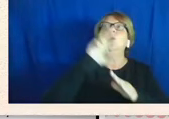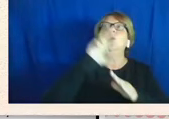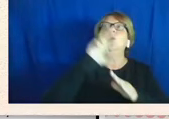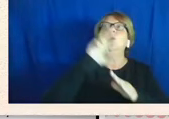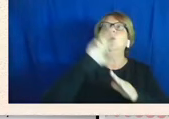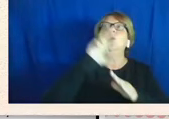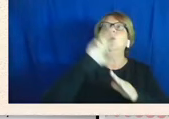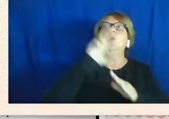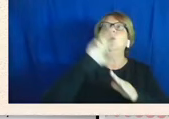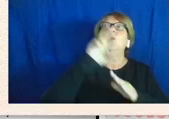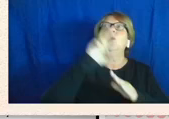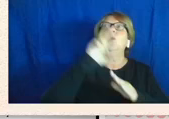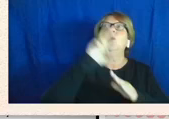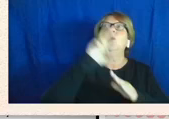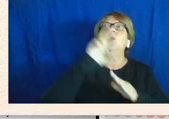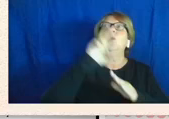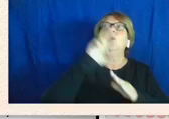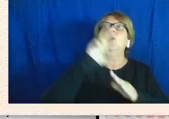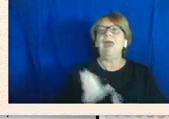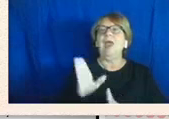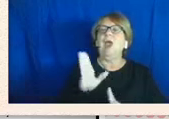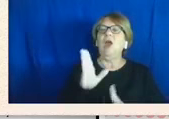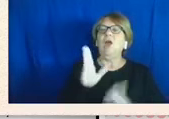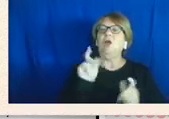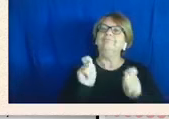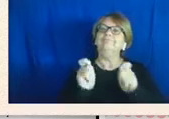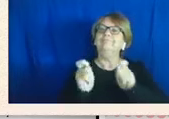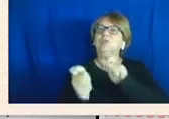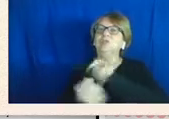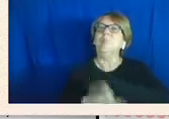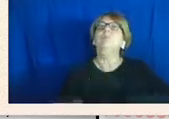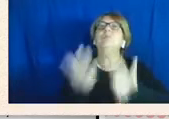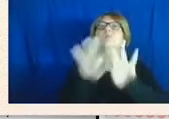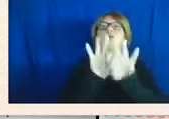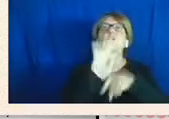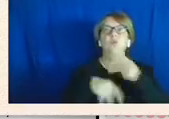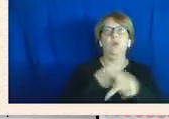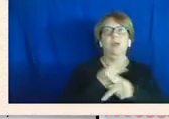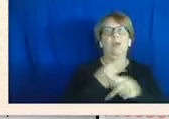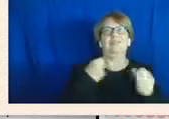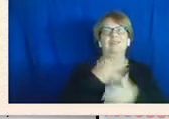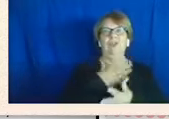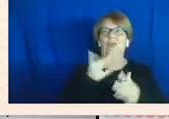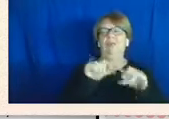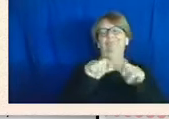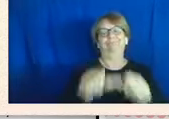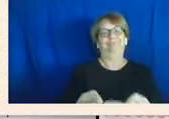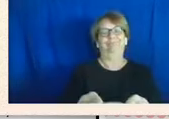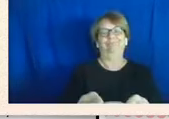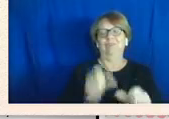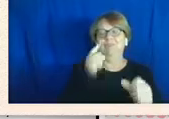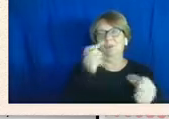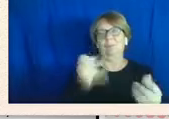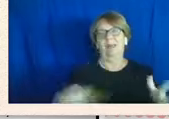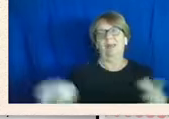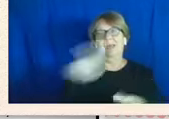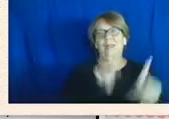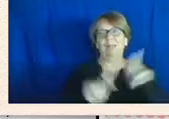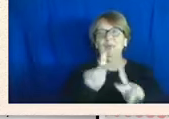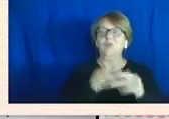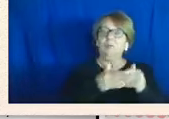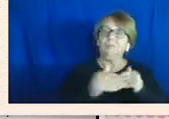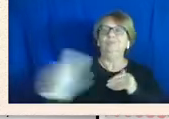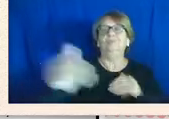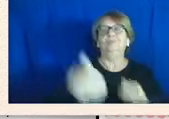prepared or evolutionarily important kinds of fears that often stick around for many of us over a longer period of time. I do want to point